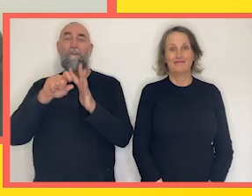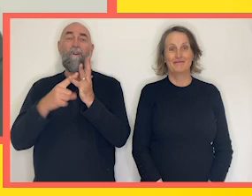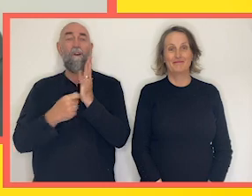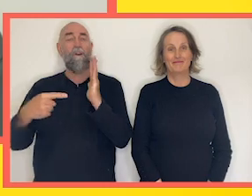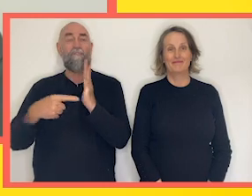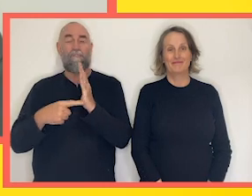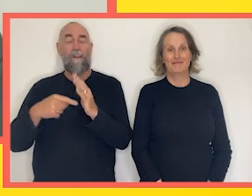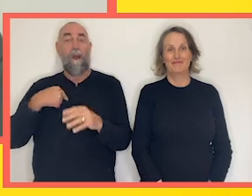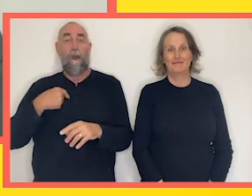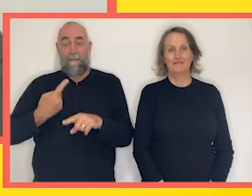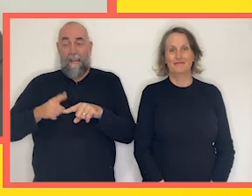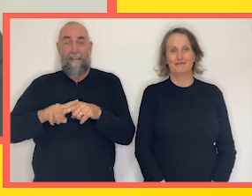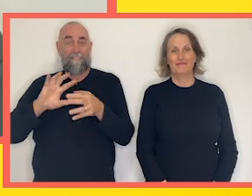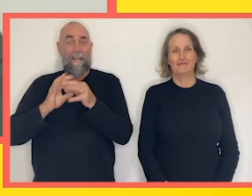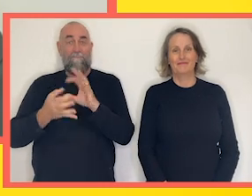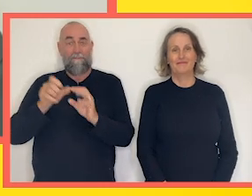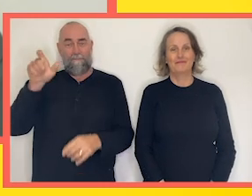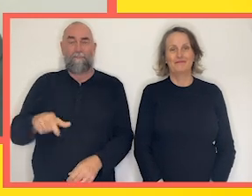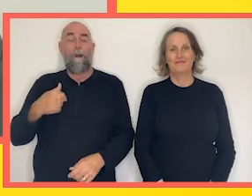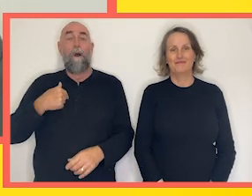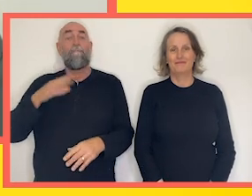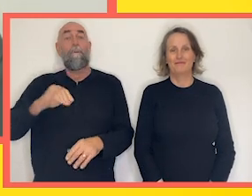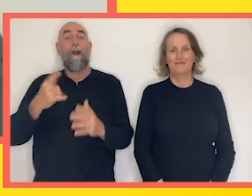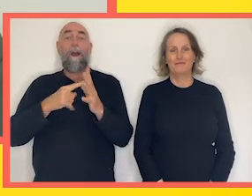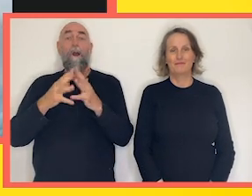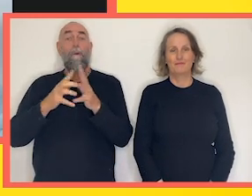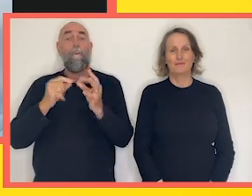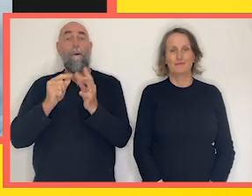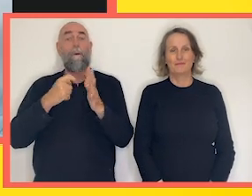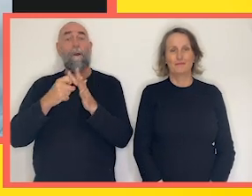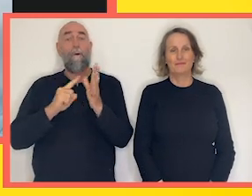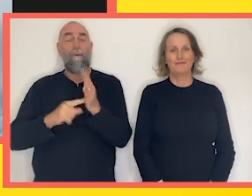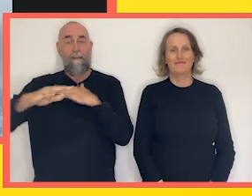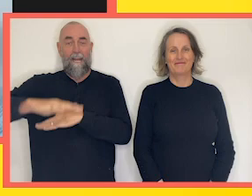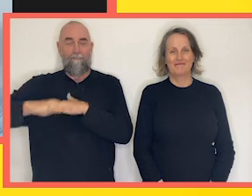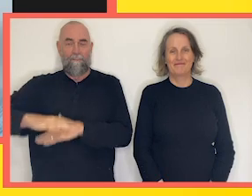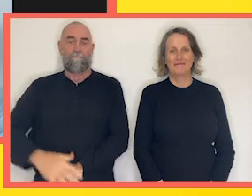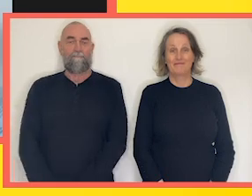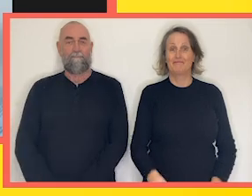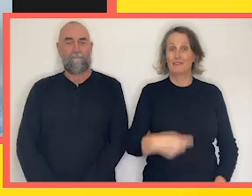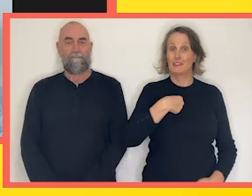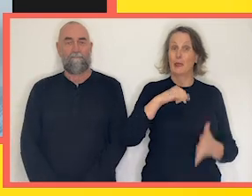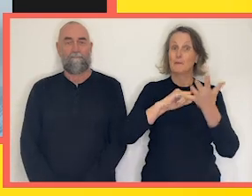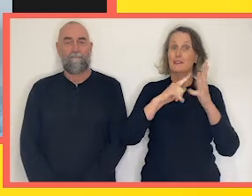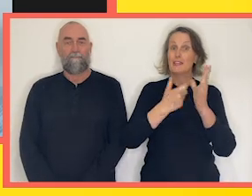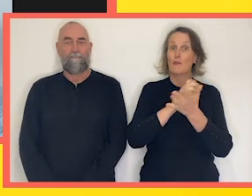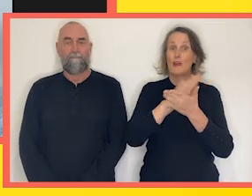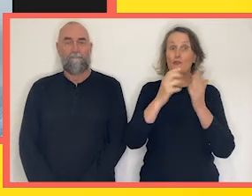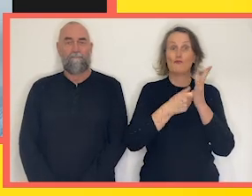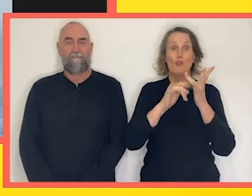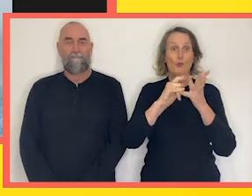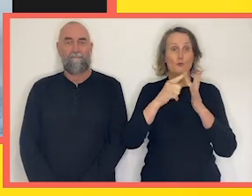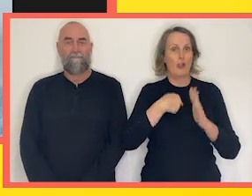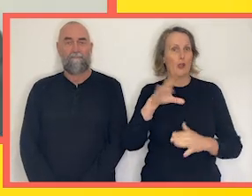I'm Kurt Fearnley, Paralympian, and I'm coming to you from a Wabakal country. And I'm Paralympian Sarah Rose, and I'm coming to you from Guringai